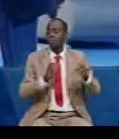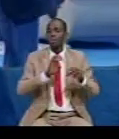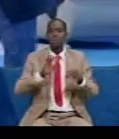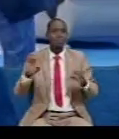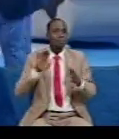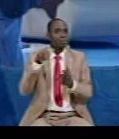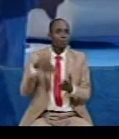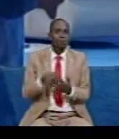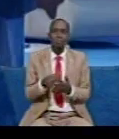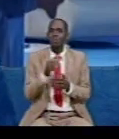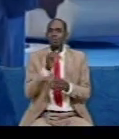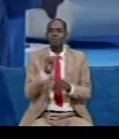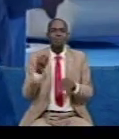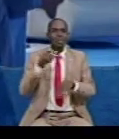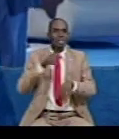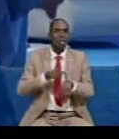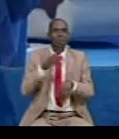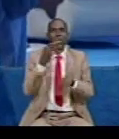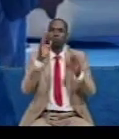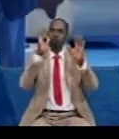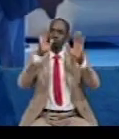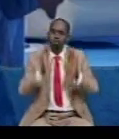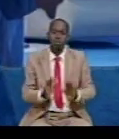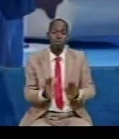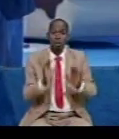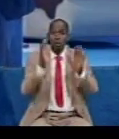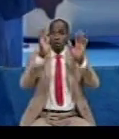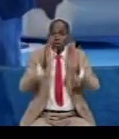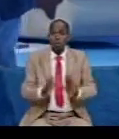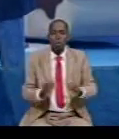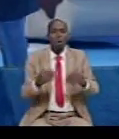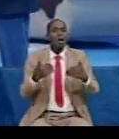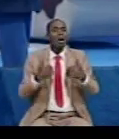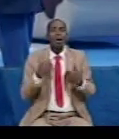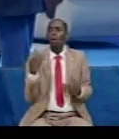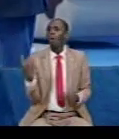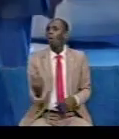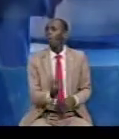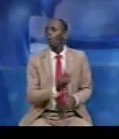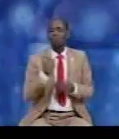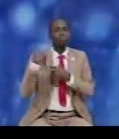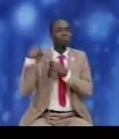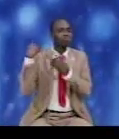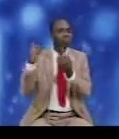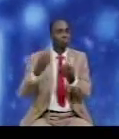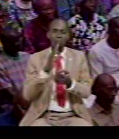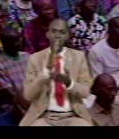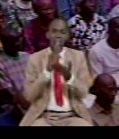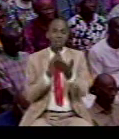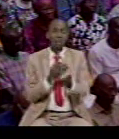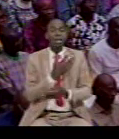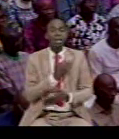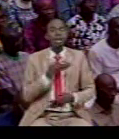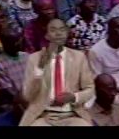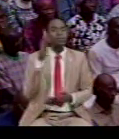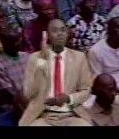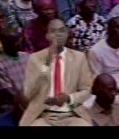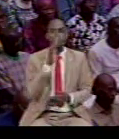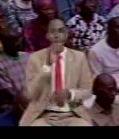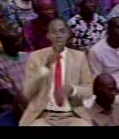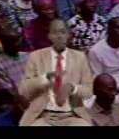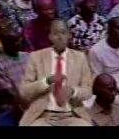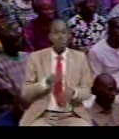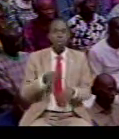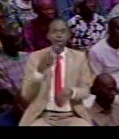a time of trouble. Trouble has always been there, but there's going to be a time of the